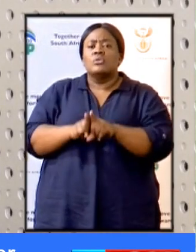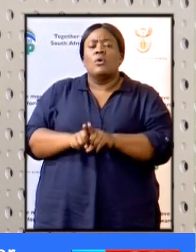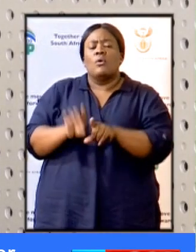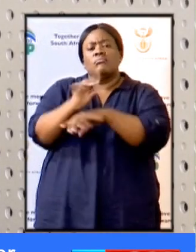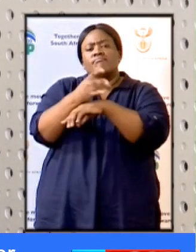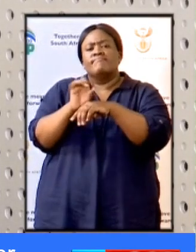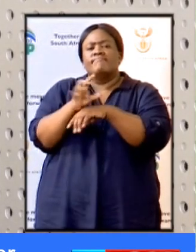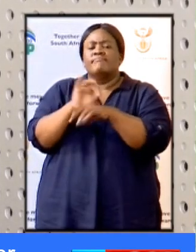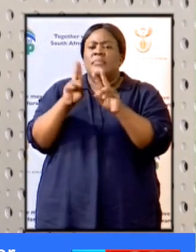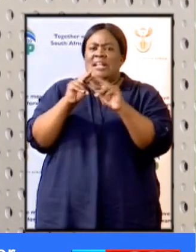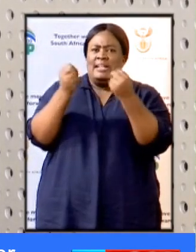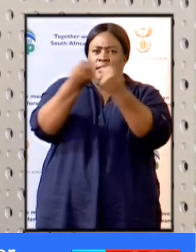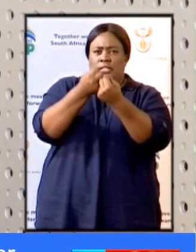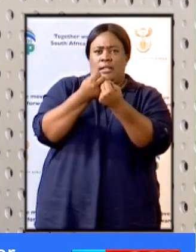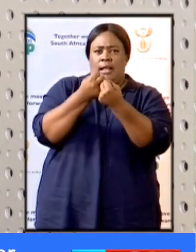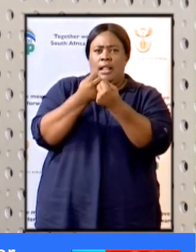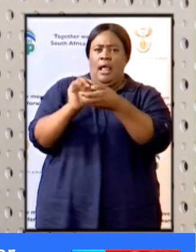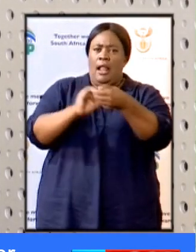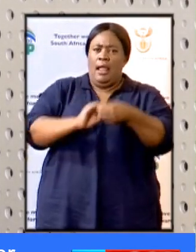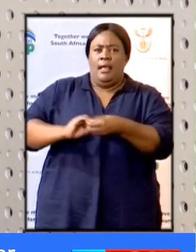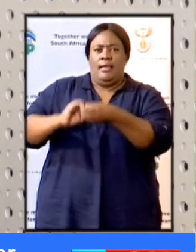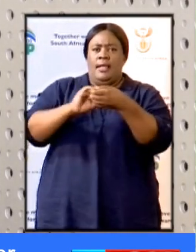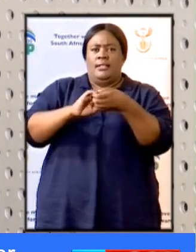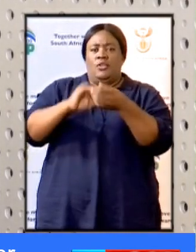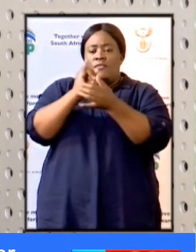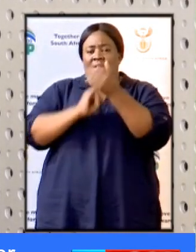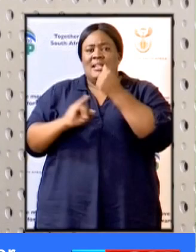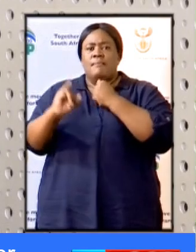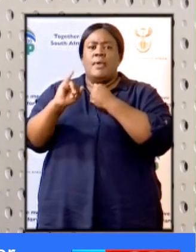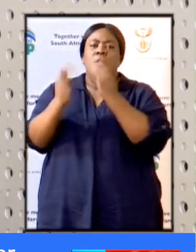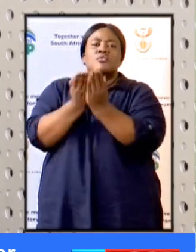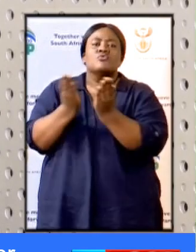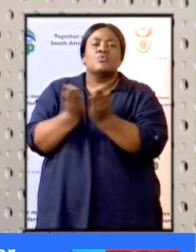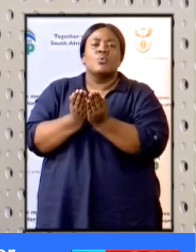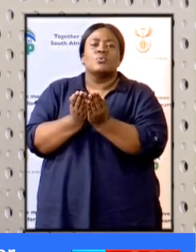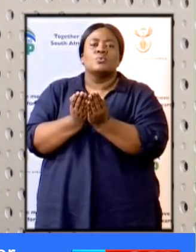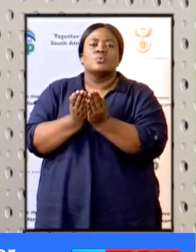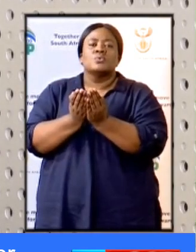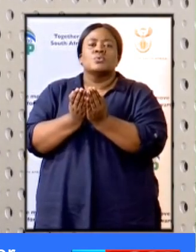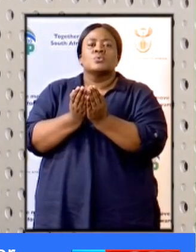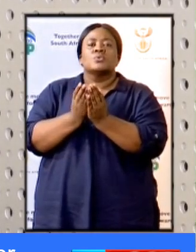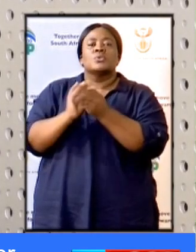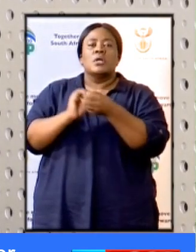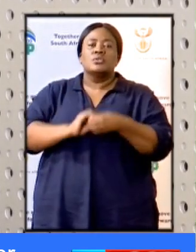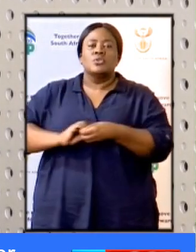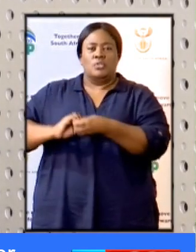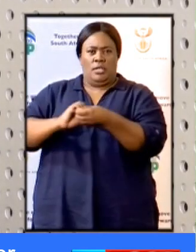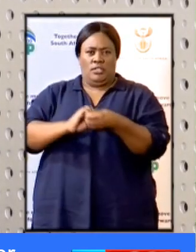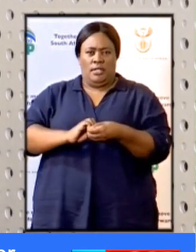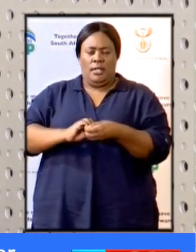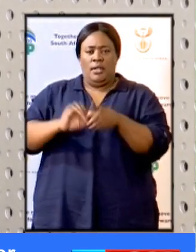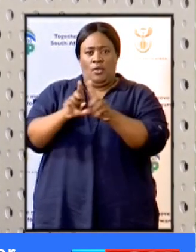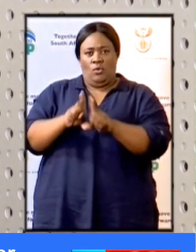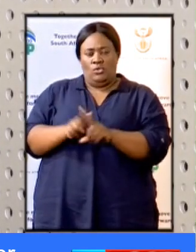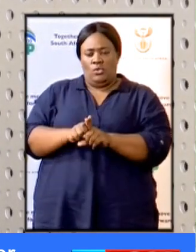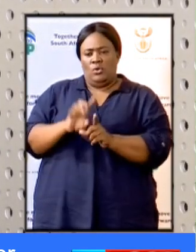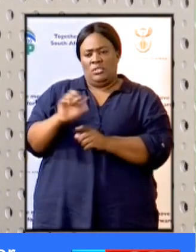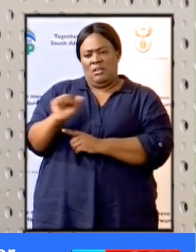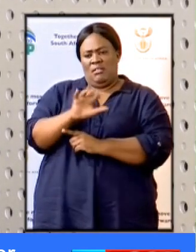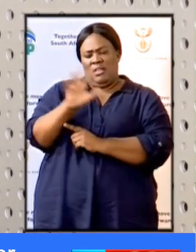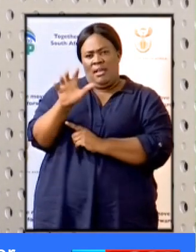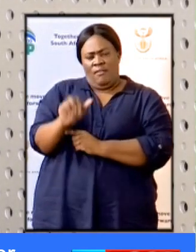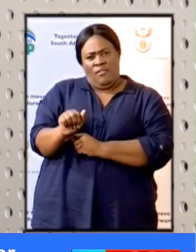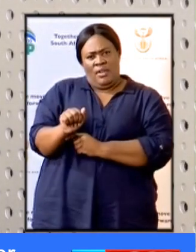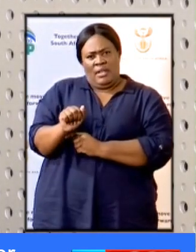Alliance of Independent Schools Associations. We also had engagement with South African